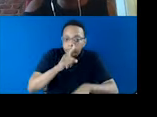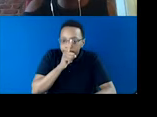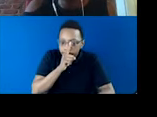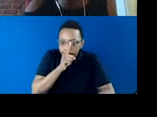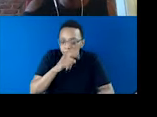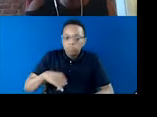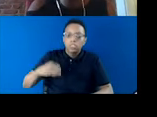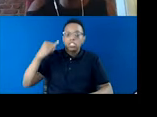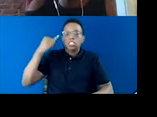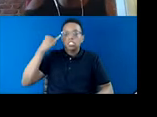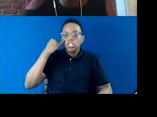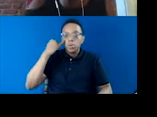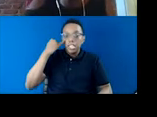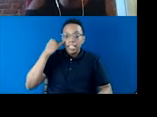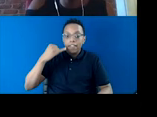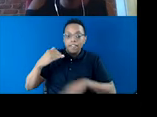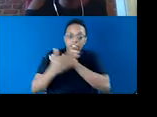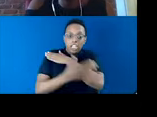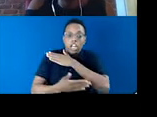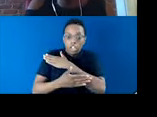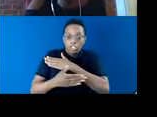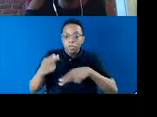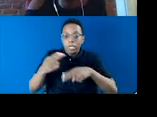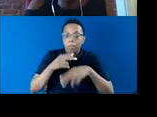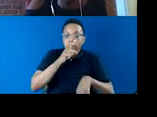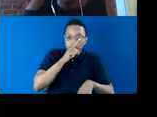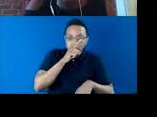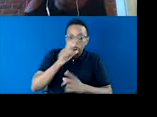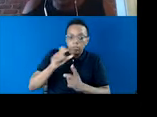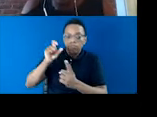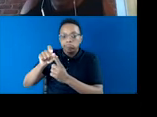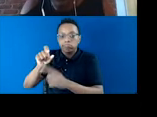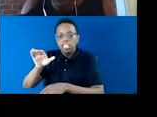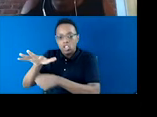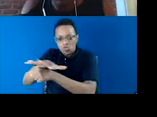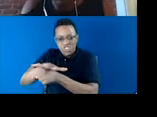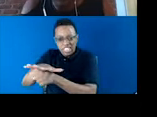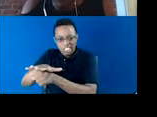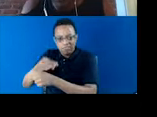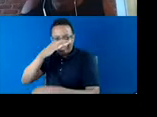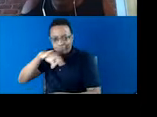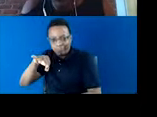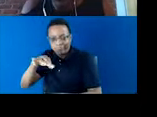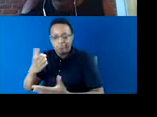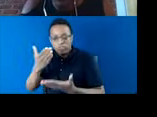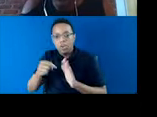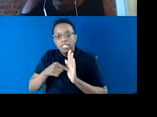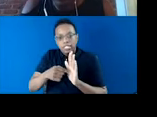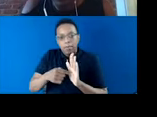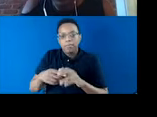is not named, go ahead and just put it in the world, put it in one of the world regions that are close to it. For example, I'm